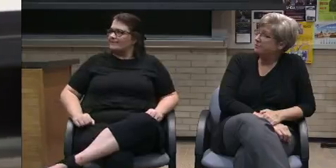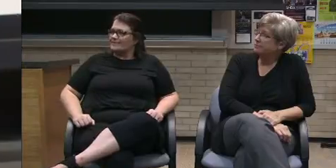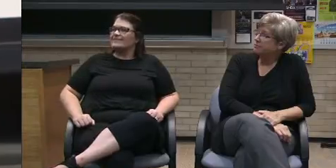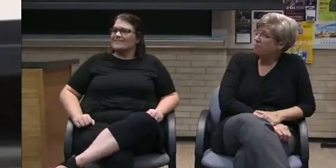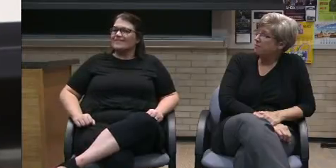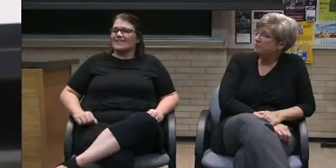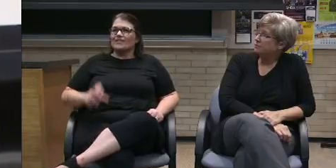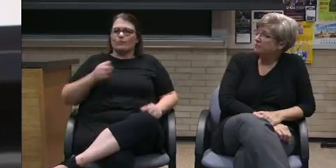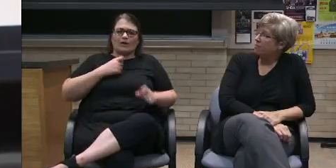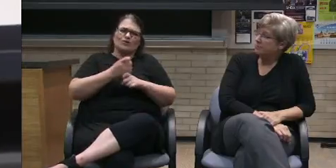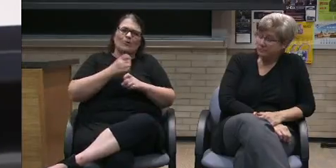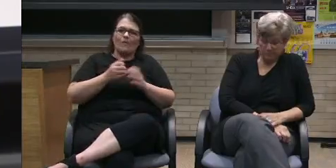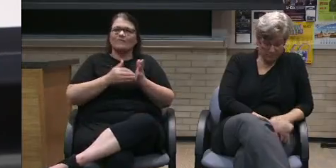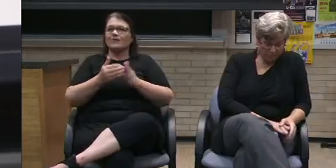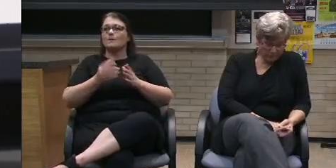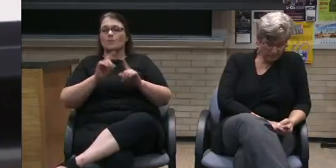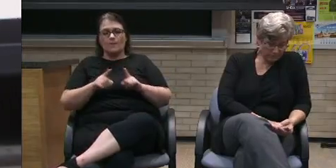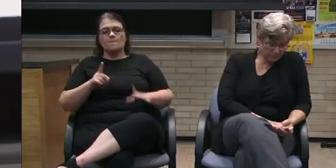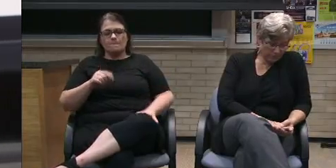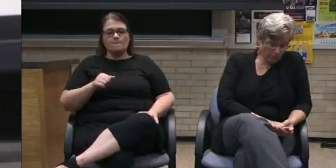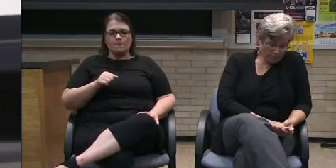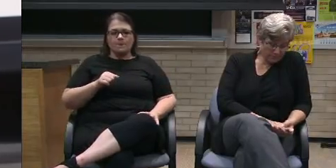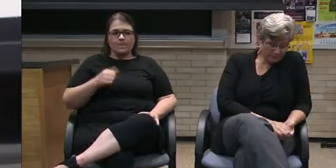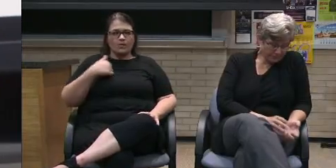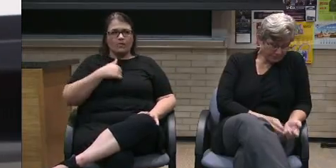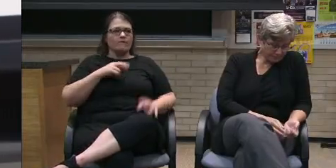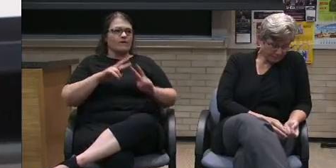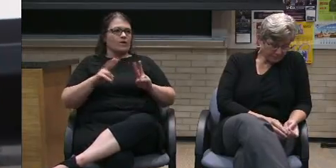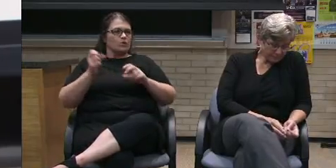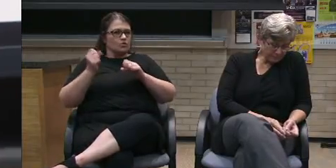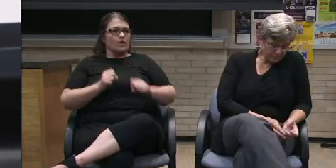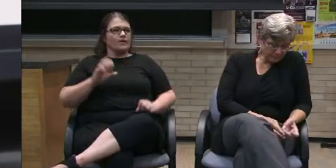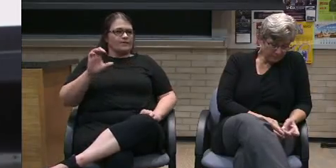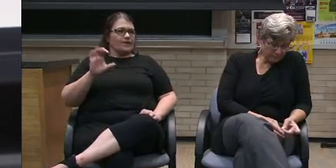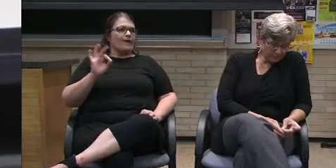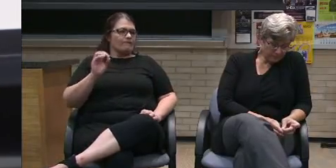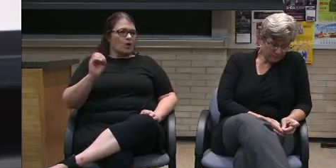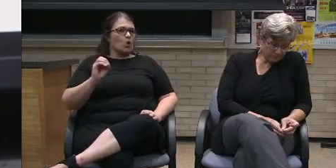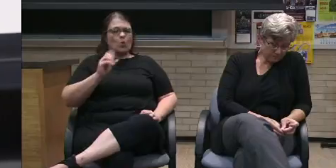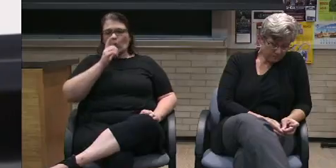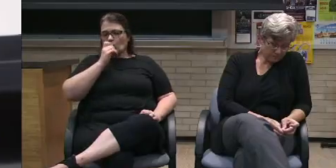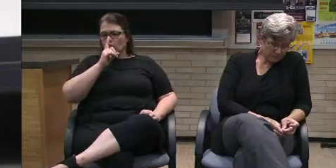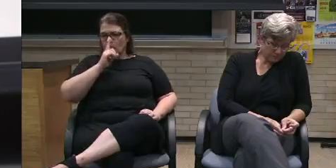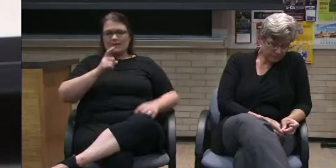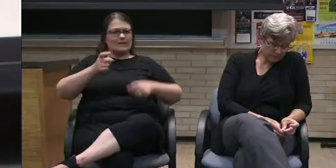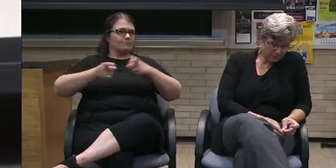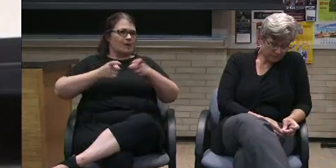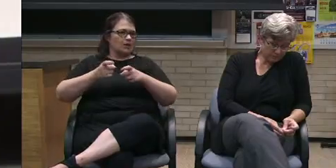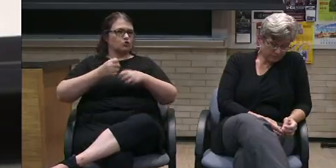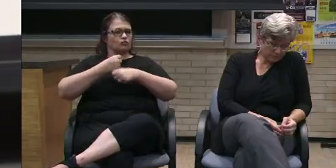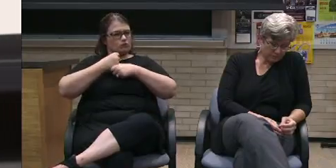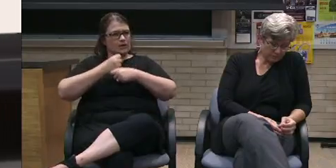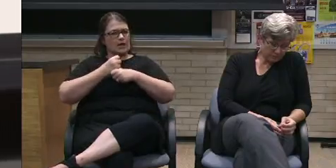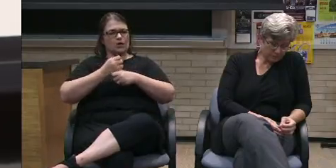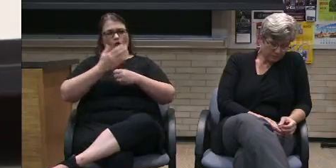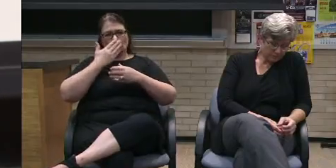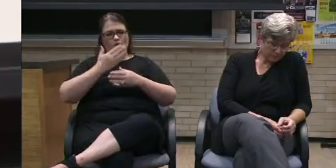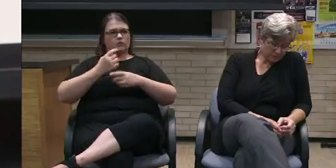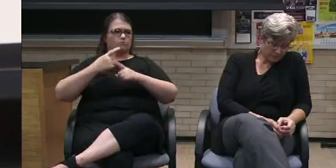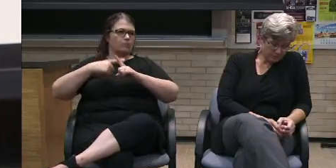I took, we have a very strong CFO who has managed to create a strong budget. And